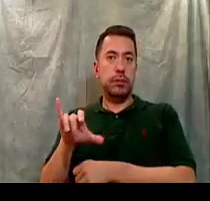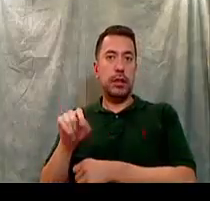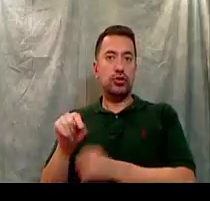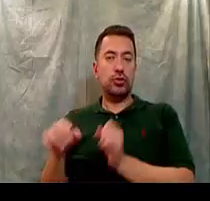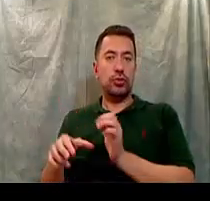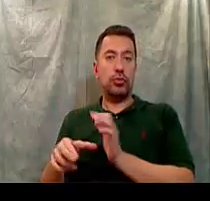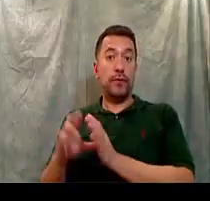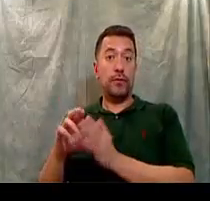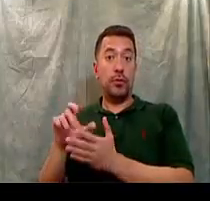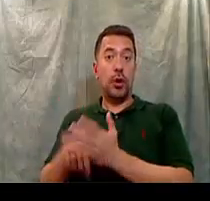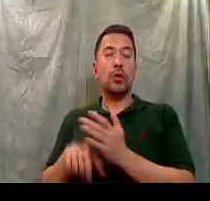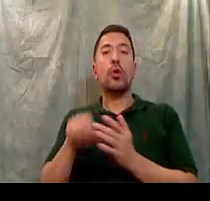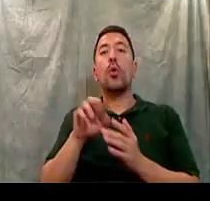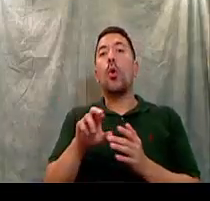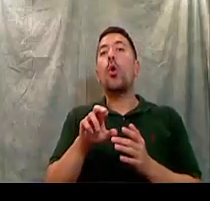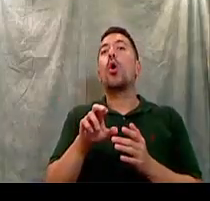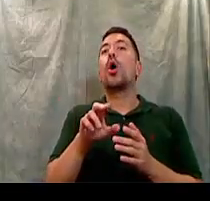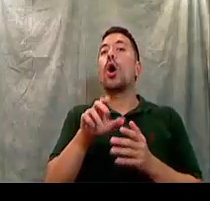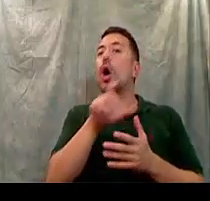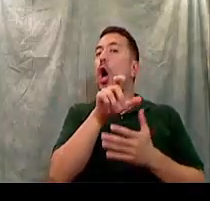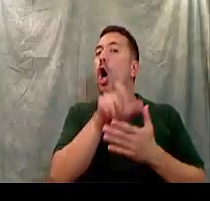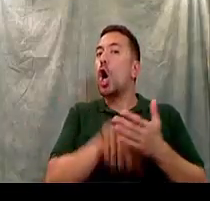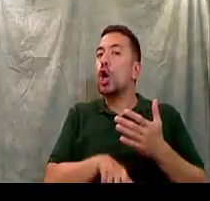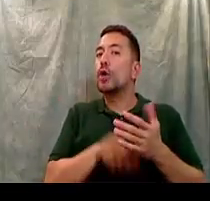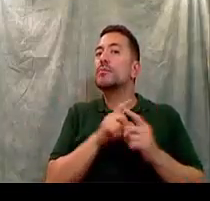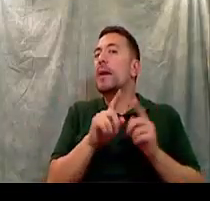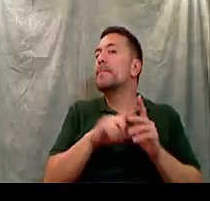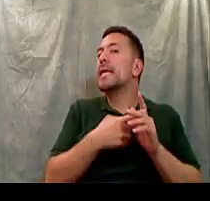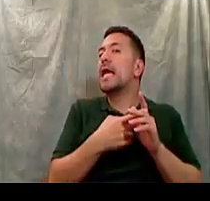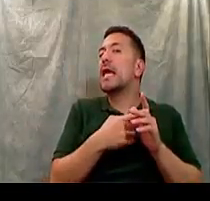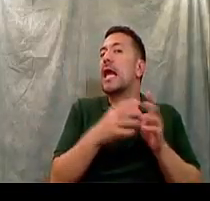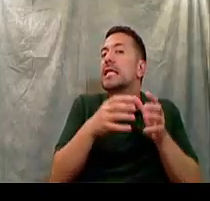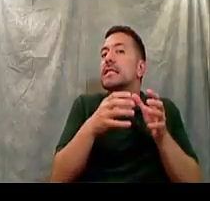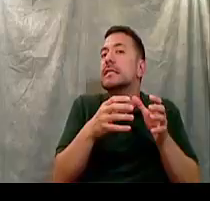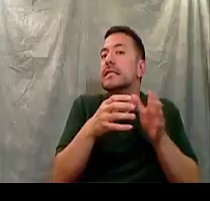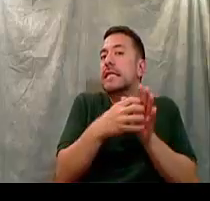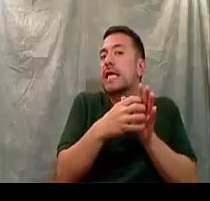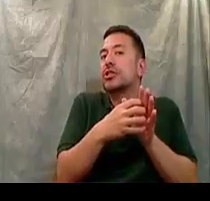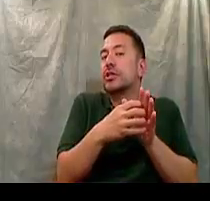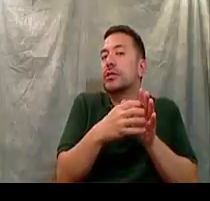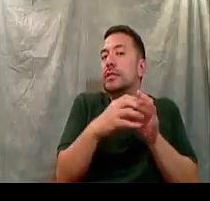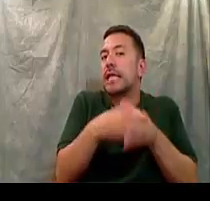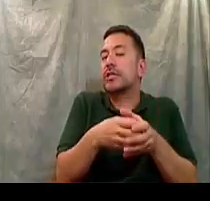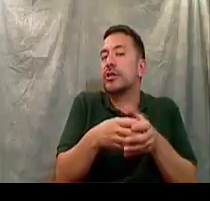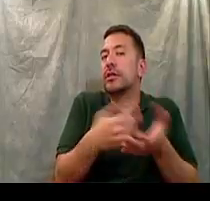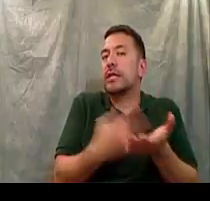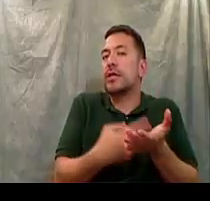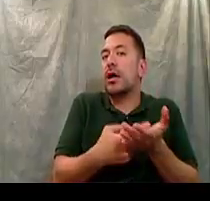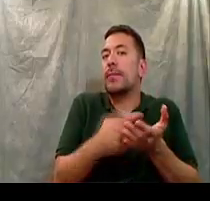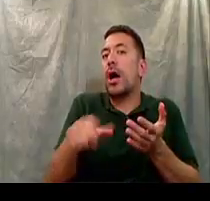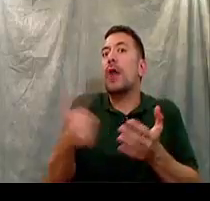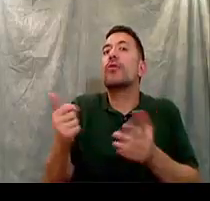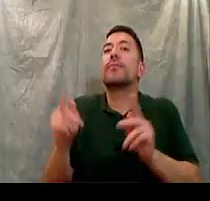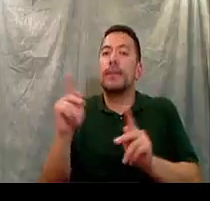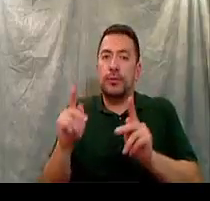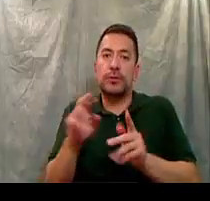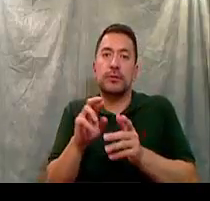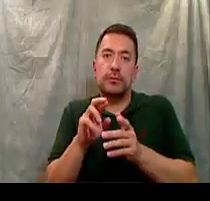articles, or the subsection of articles where they talk about other people's literature before they dive into the details of their